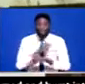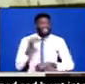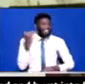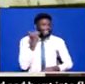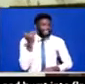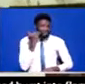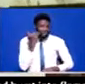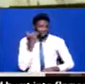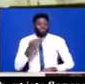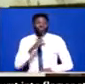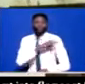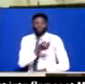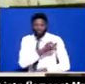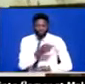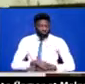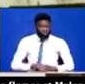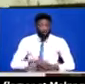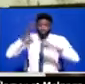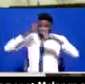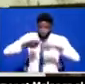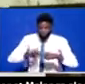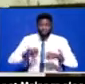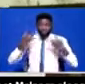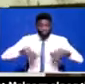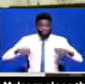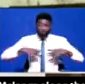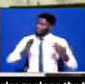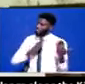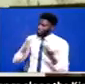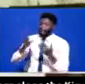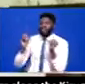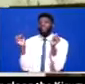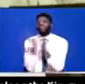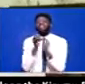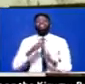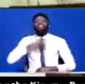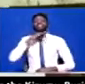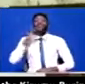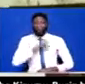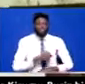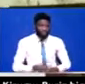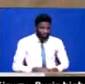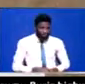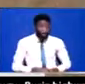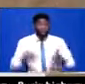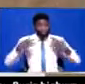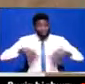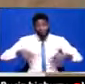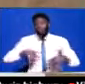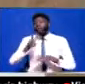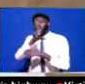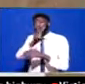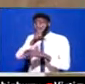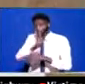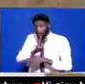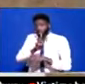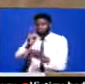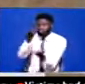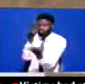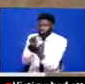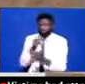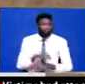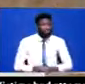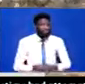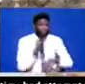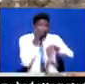Hospital. Kwa jumla tuko na watu 13 wamefariki na watu 24 wale wamelazwa. Heaps of bones and burnt